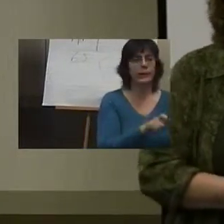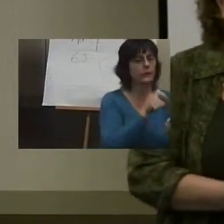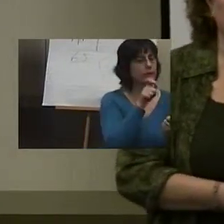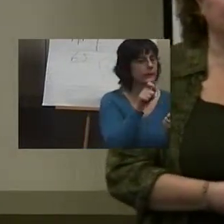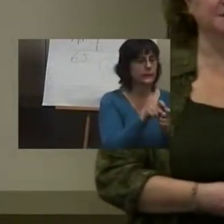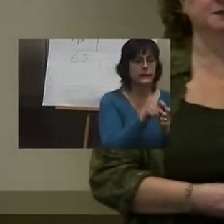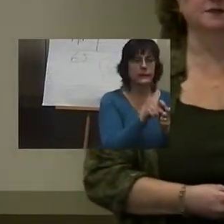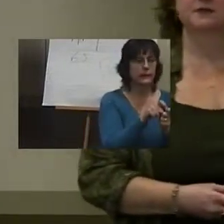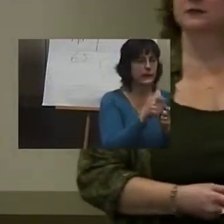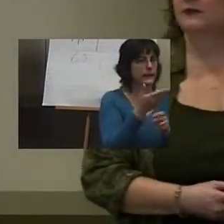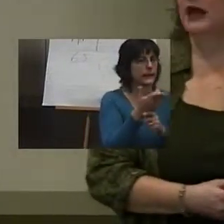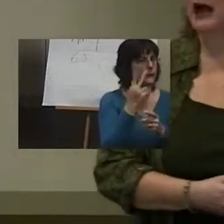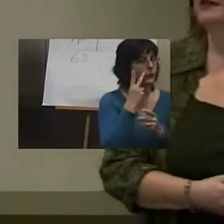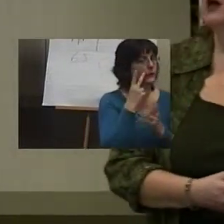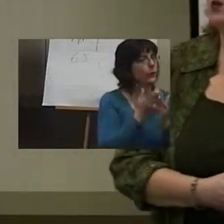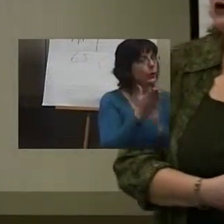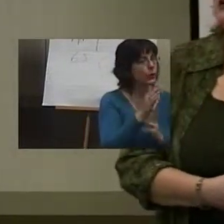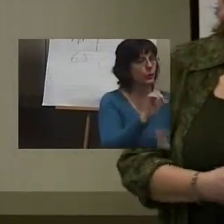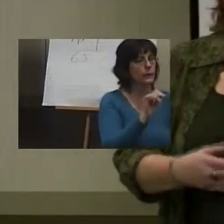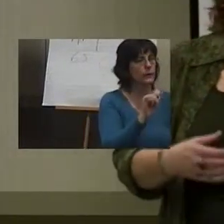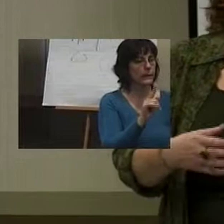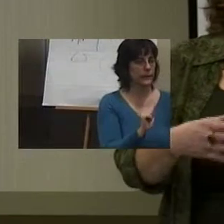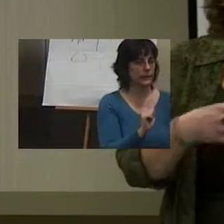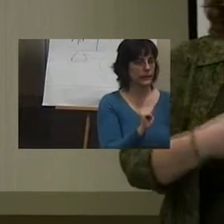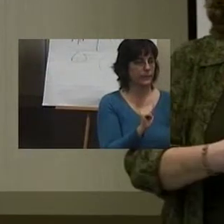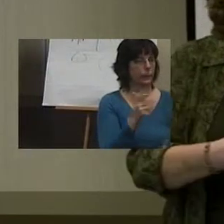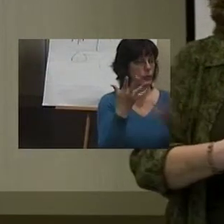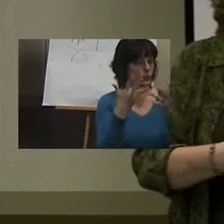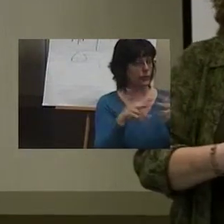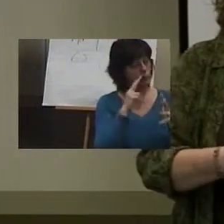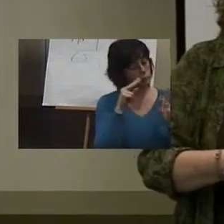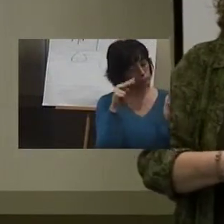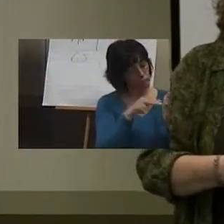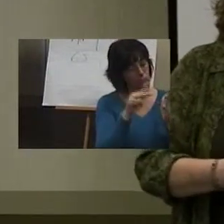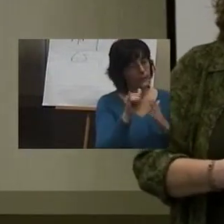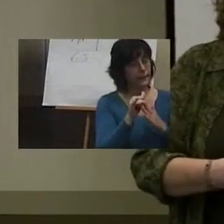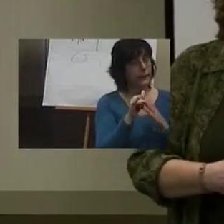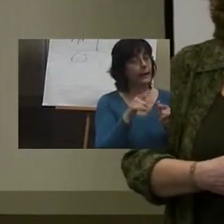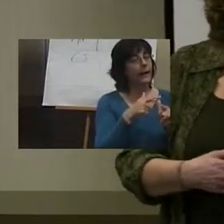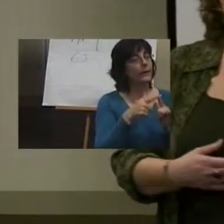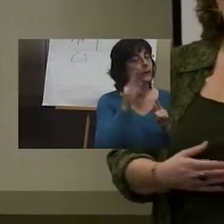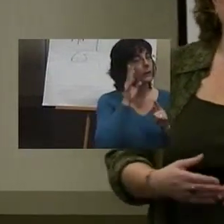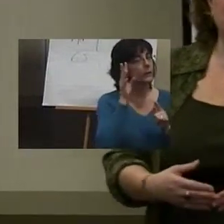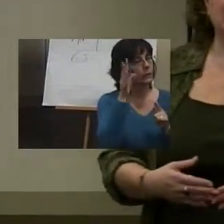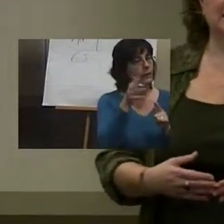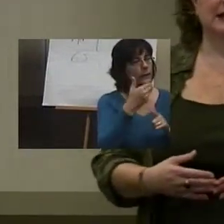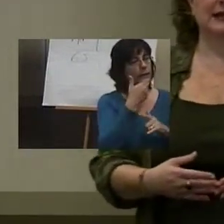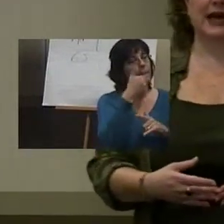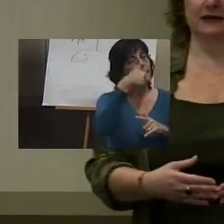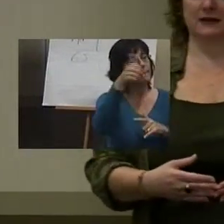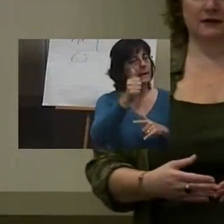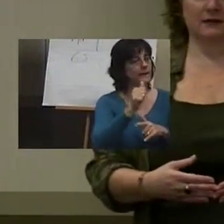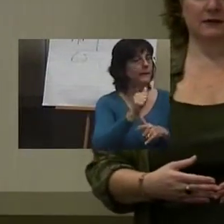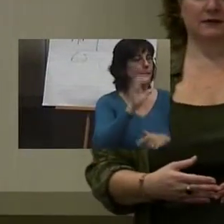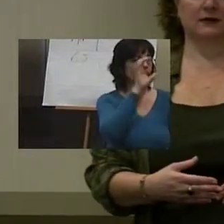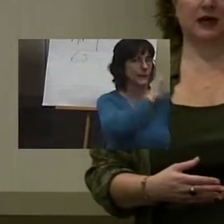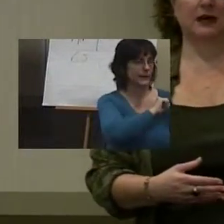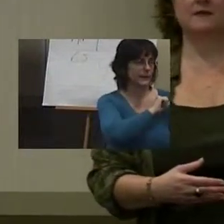of your data. And then once you've taken a look at this, you come up with your best